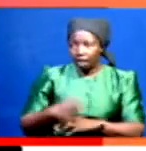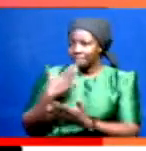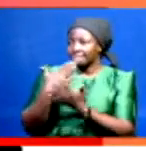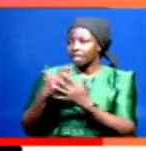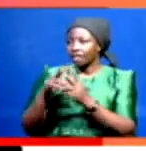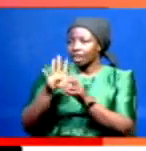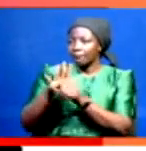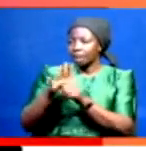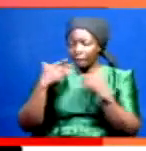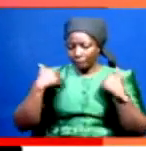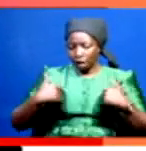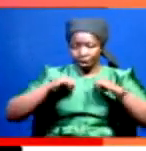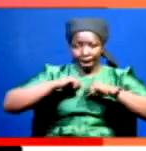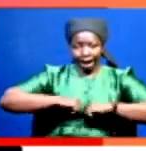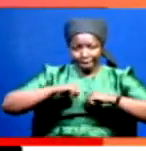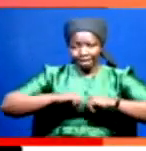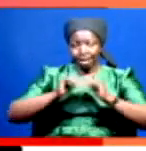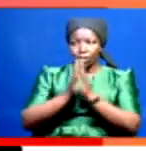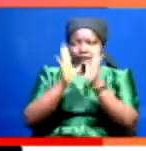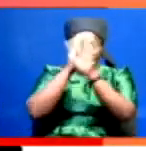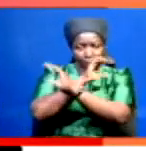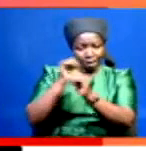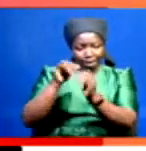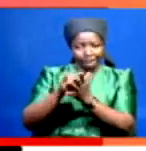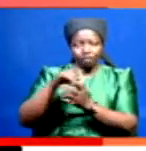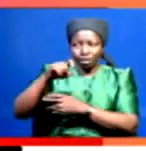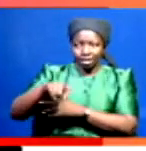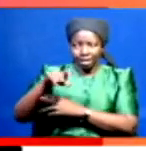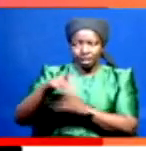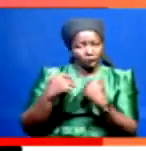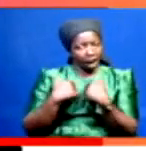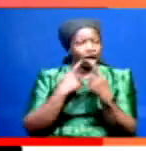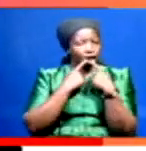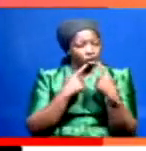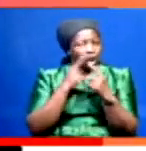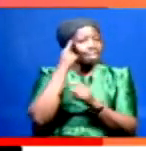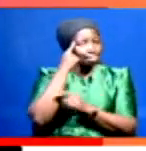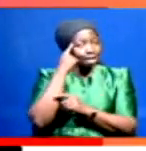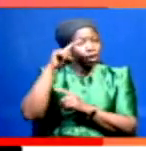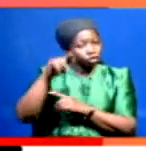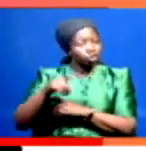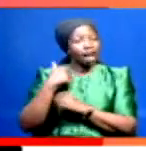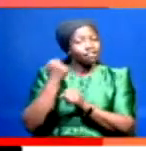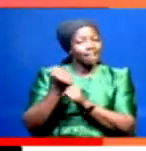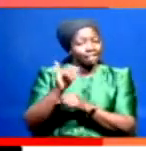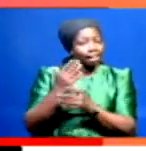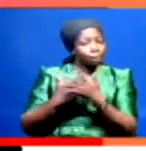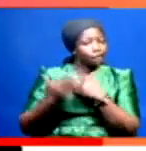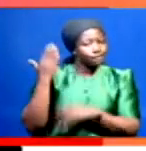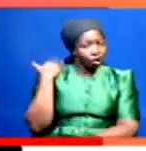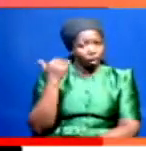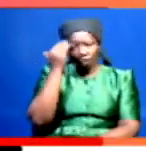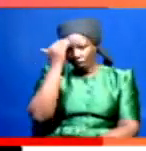with the President that we need to have the conversation, mm-hmm, and I actually think we should have had it yesterday, because